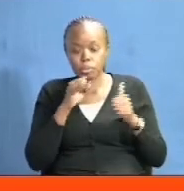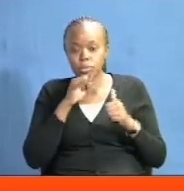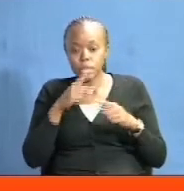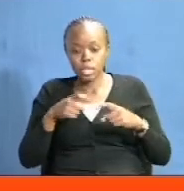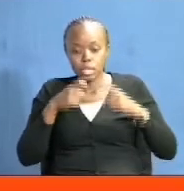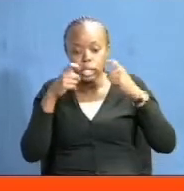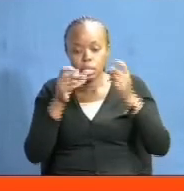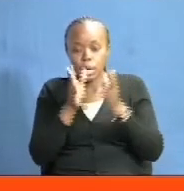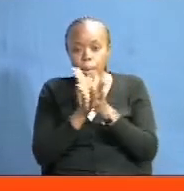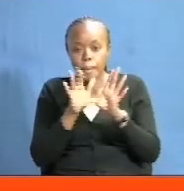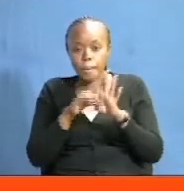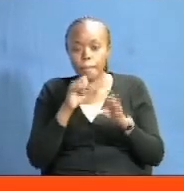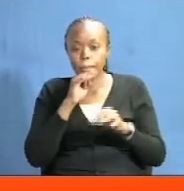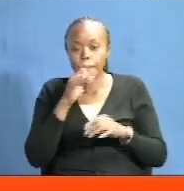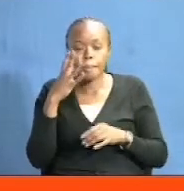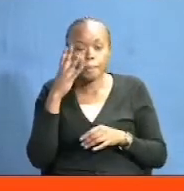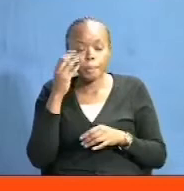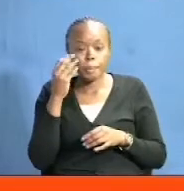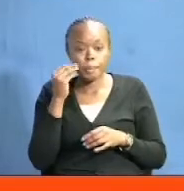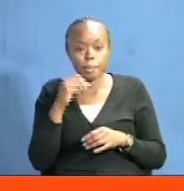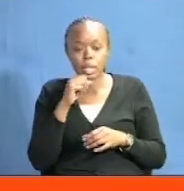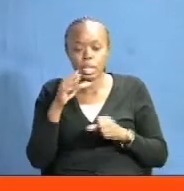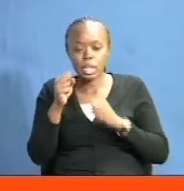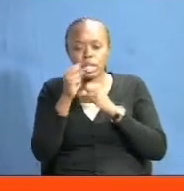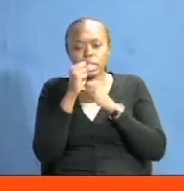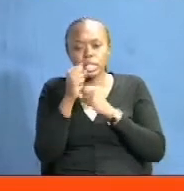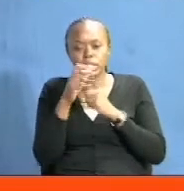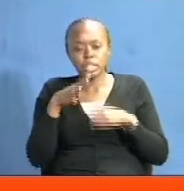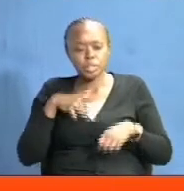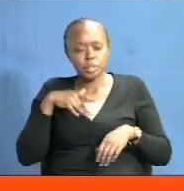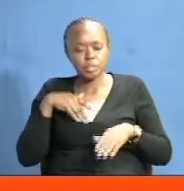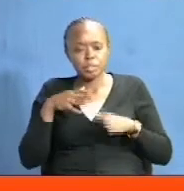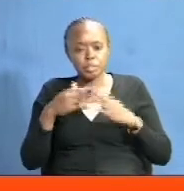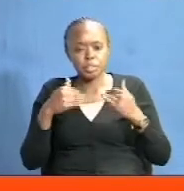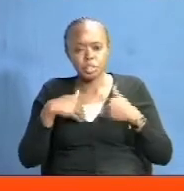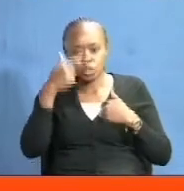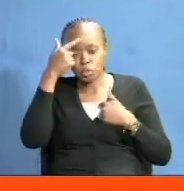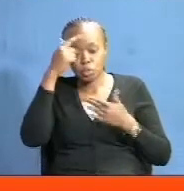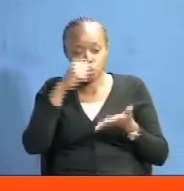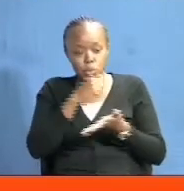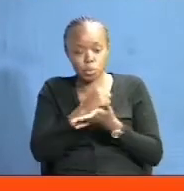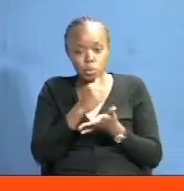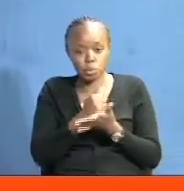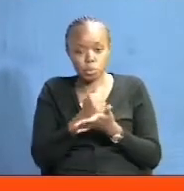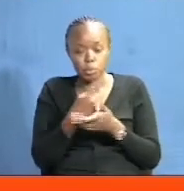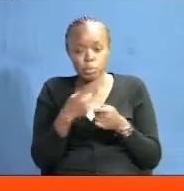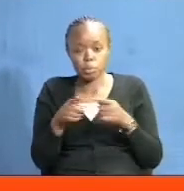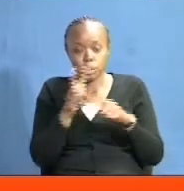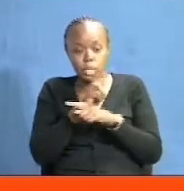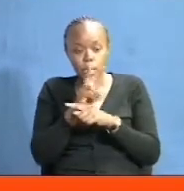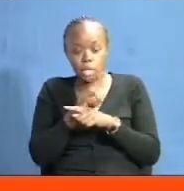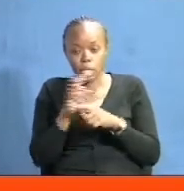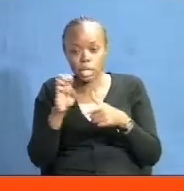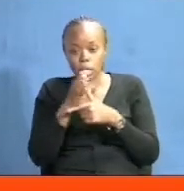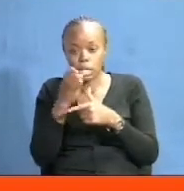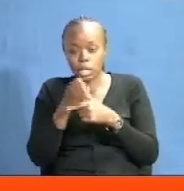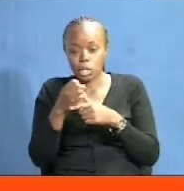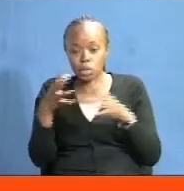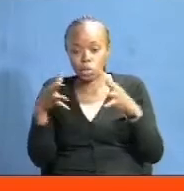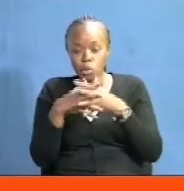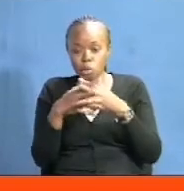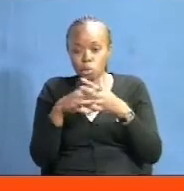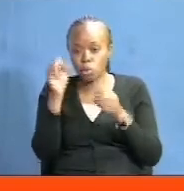is experience. Right now, I do not strongly feel I have the experience to run for office. But you've seen even in the American politics, in the